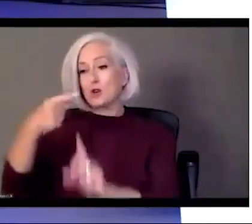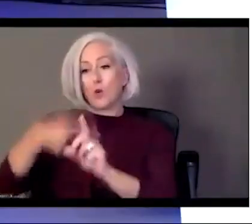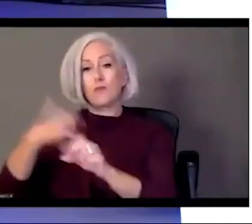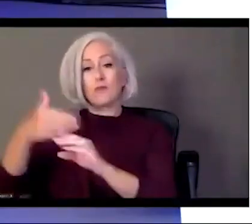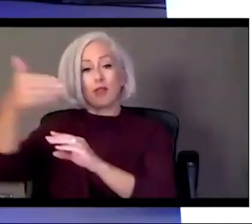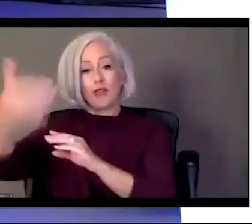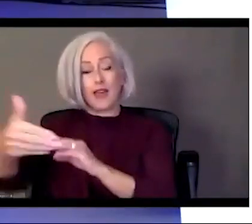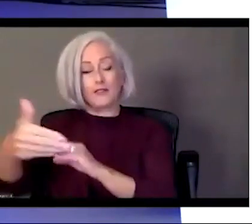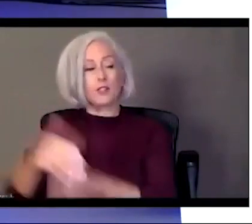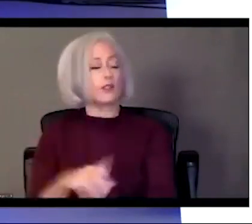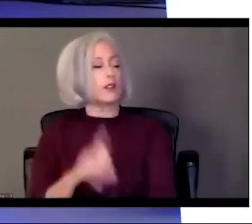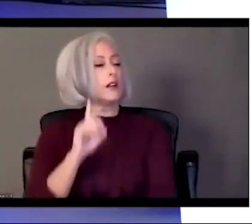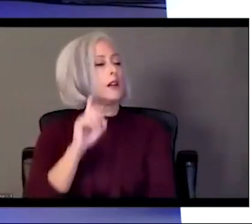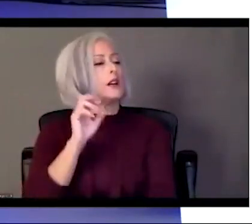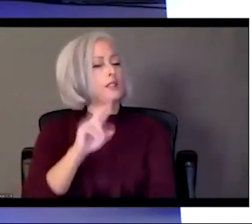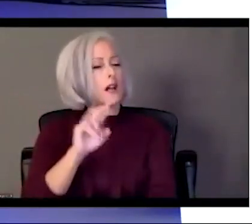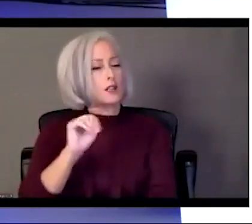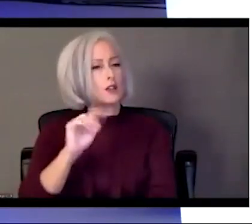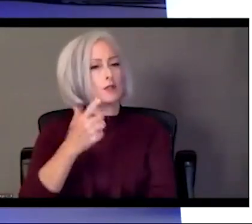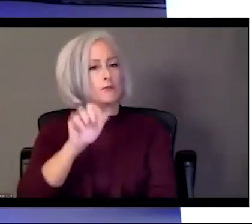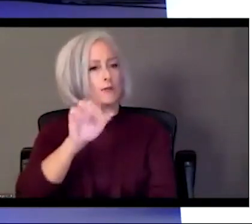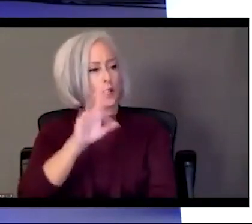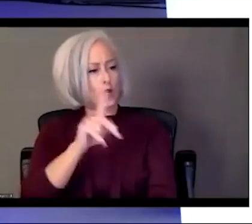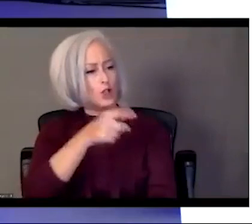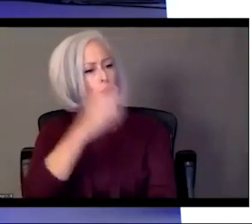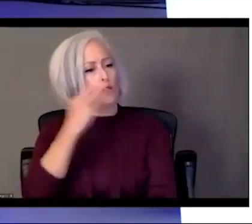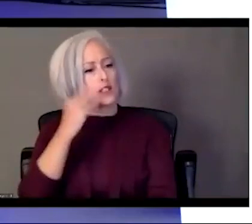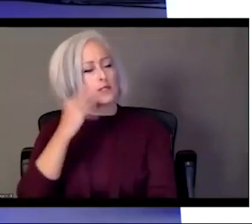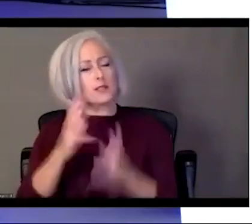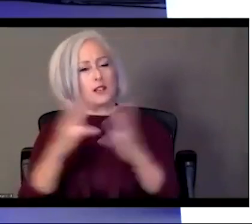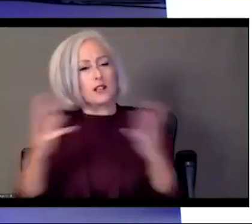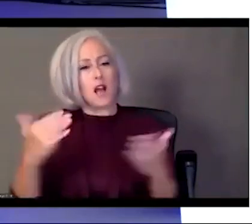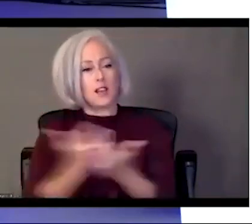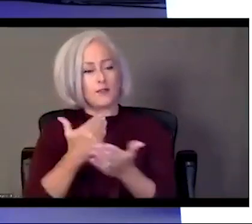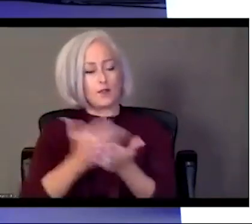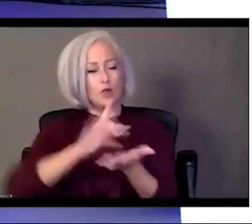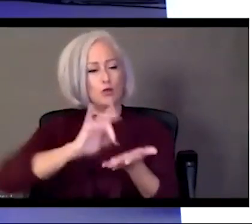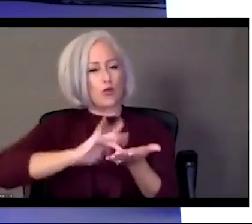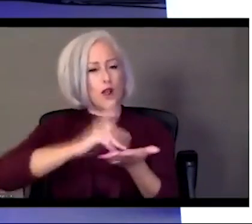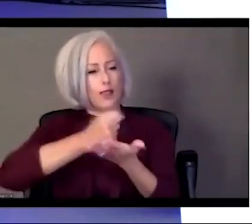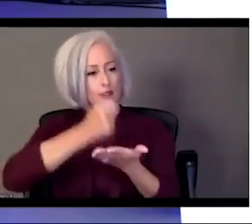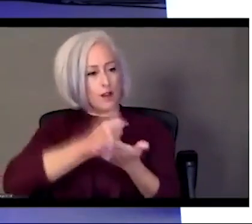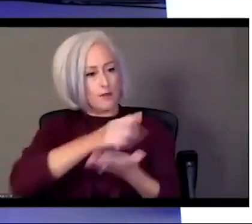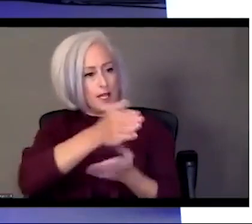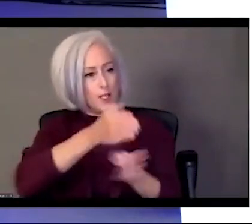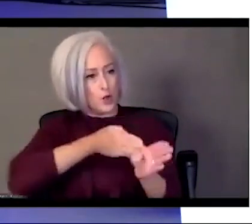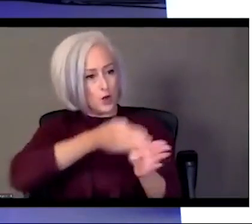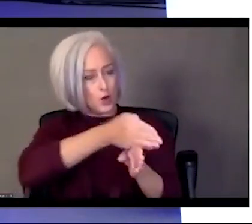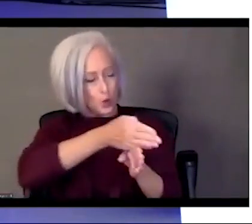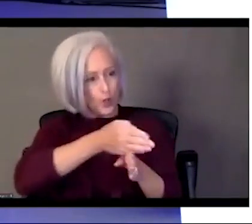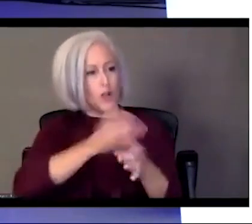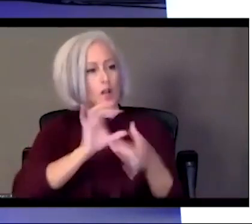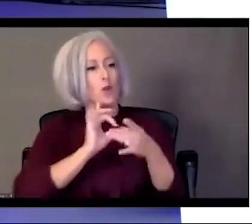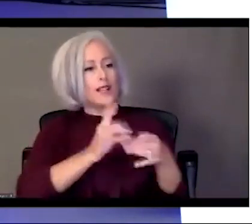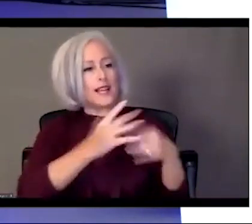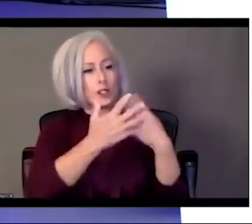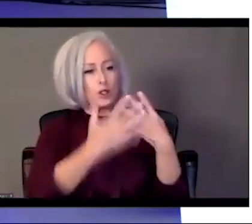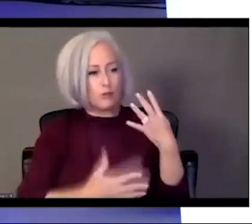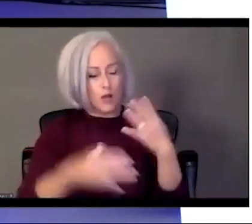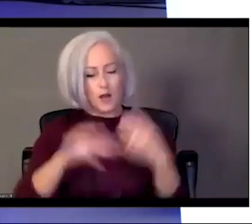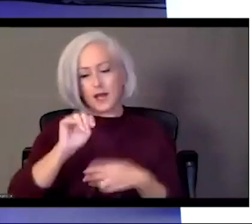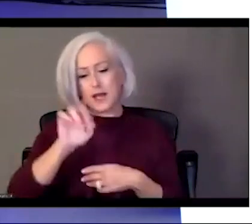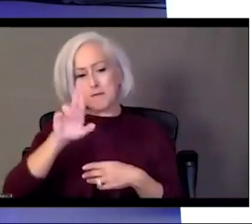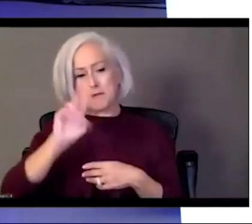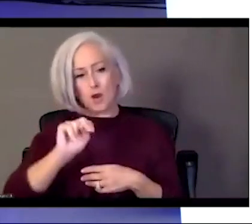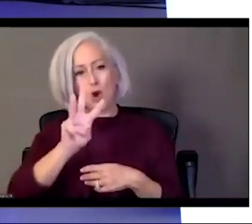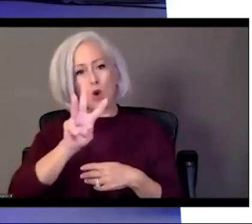flowed through a lot of brand new drug therapies in your career in blood and marrow transplant. Give us a sense. Do you think the